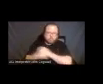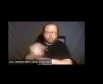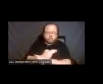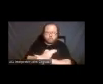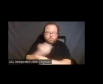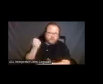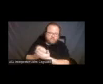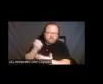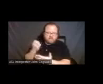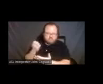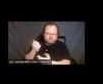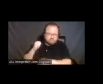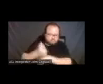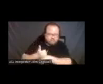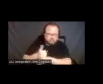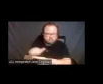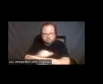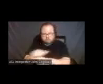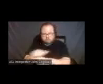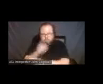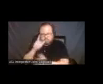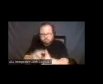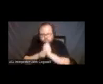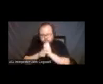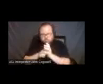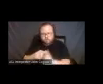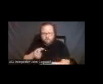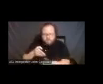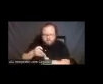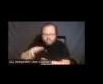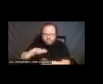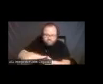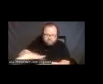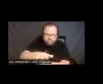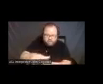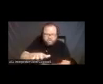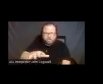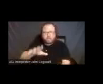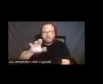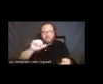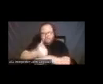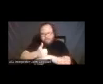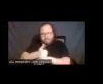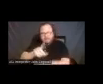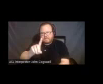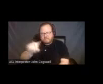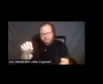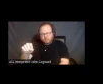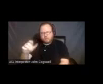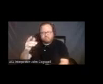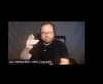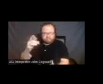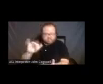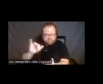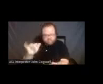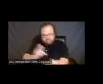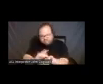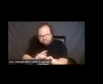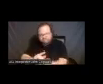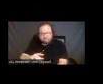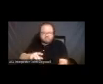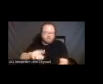evidence-based practices. It will require field-based substance use disorder services like medication-assisted treatment, or